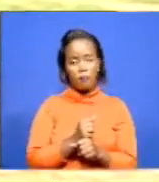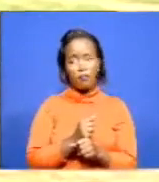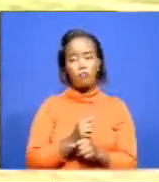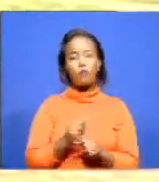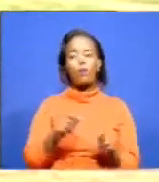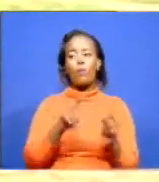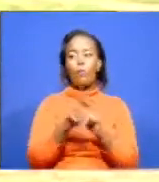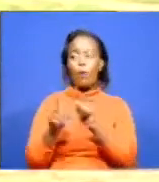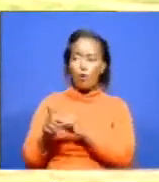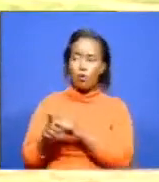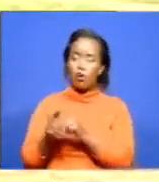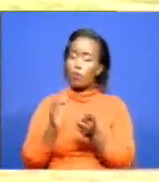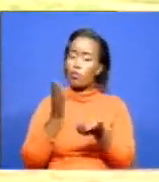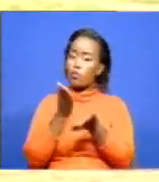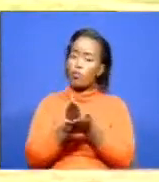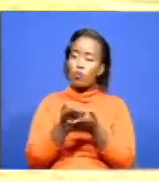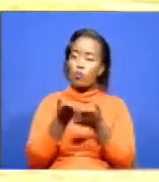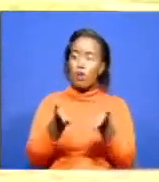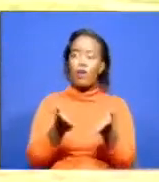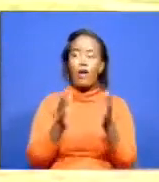Na ingefaa muhimu